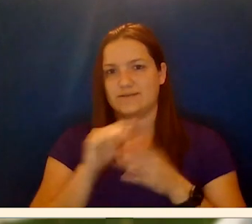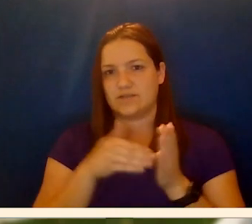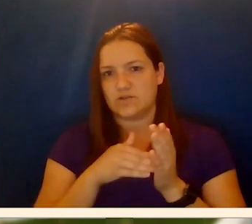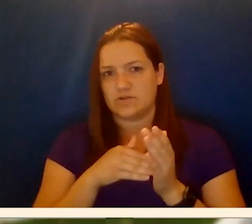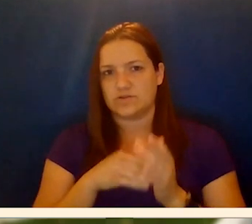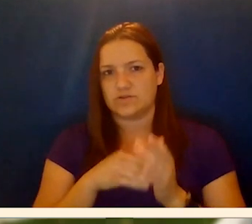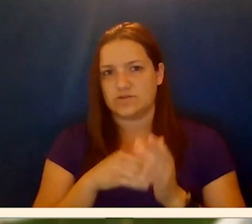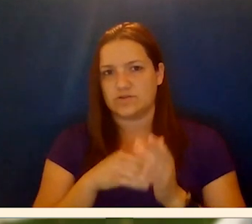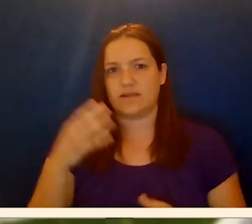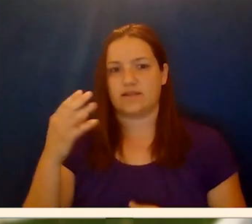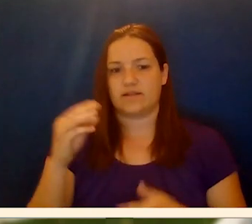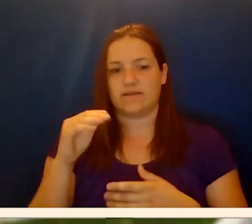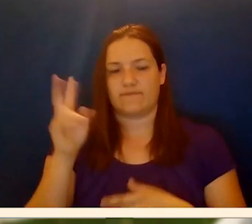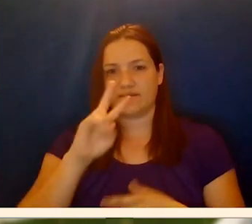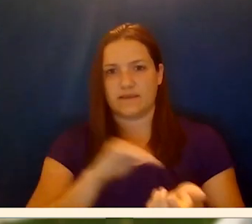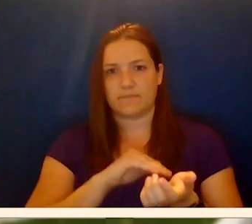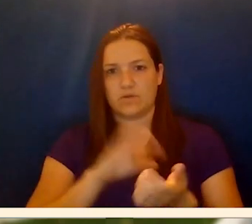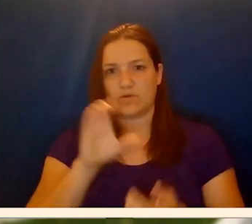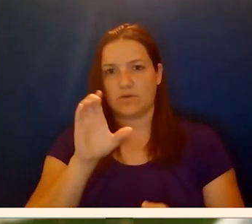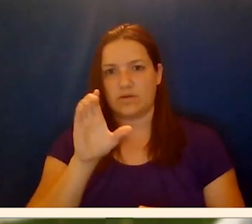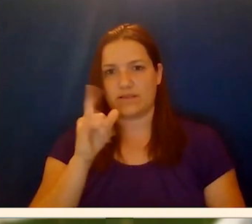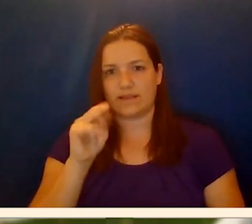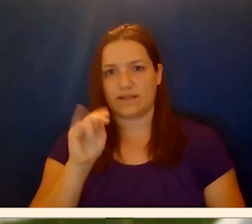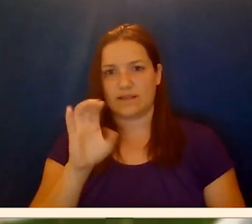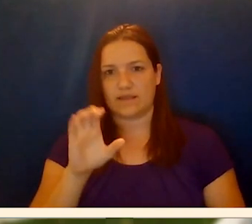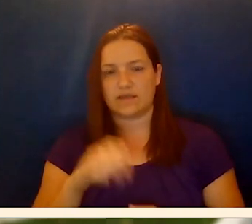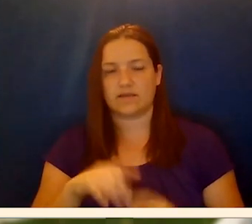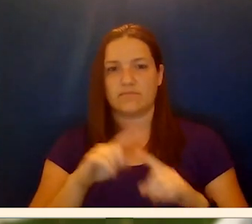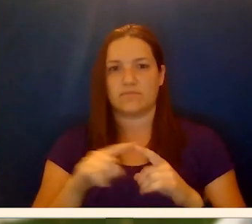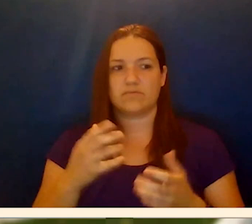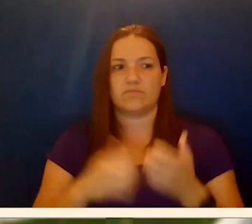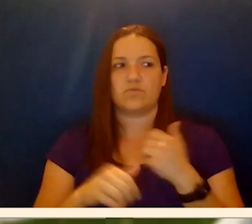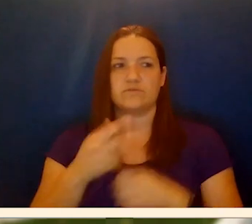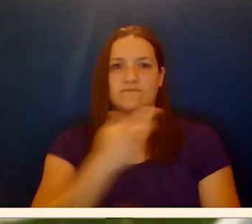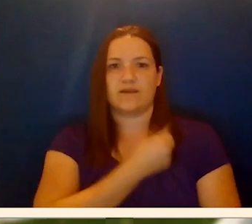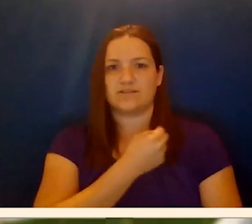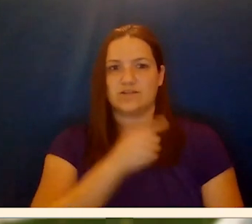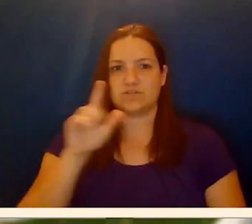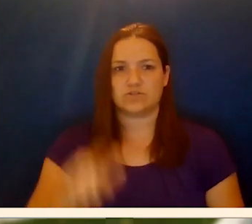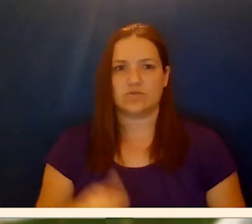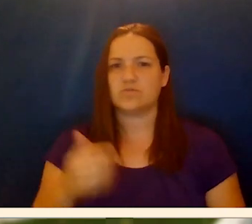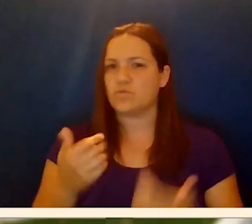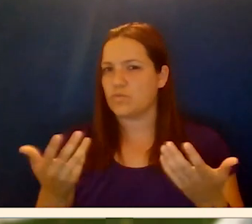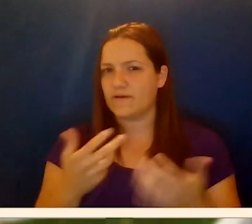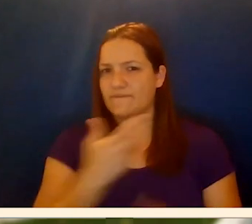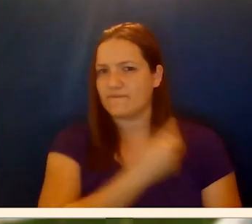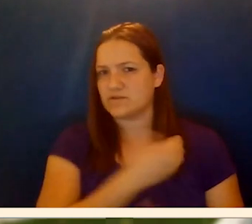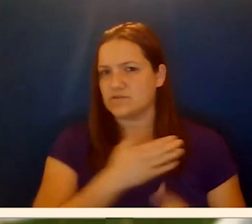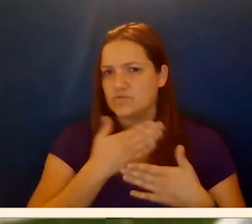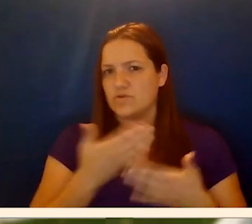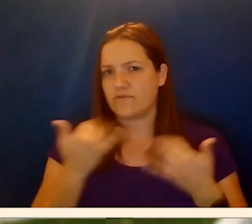the volume of new vaccinations is pretty low. So what vaccines are we offering right now at all of our clinics? So